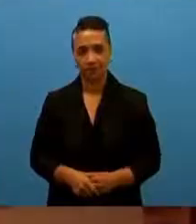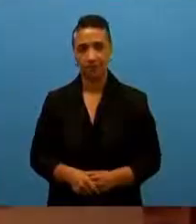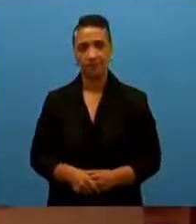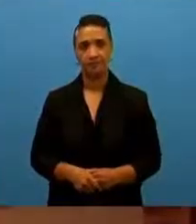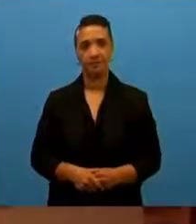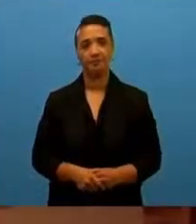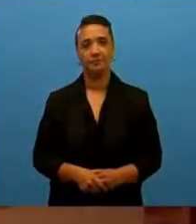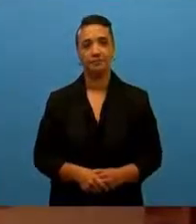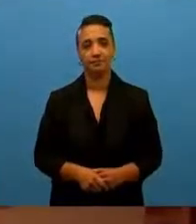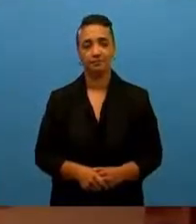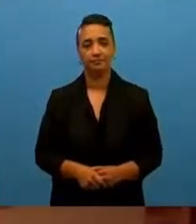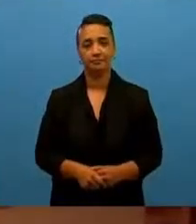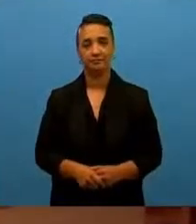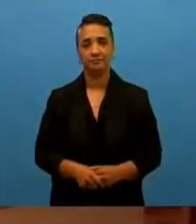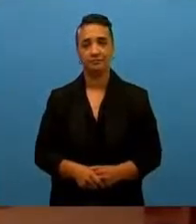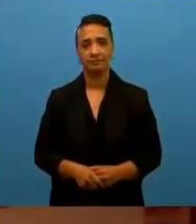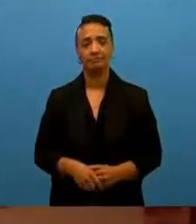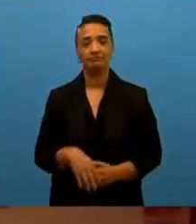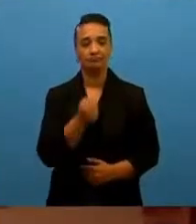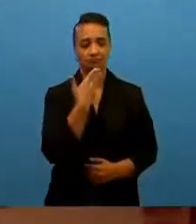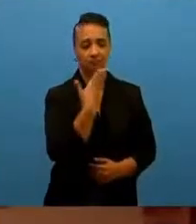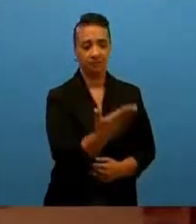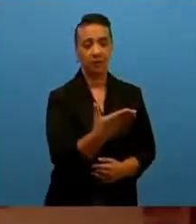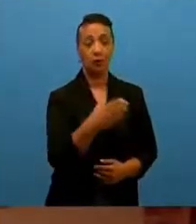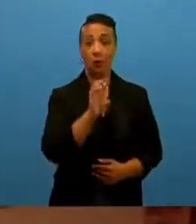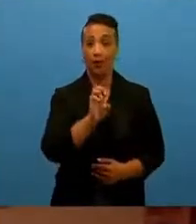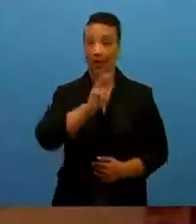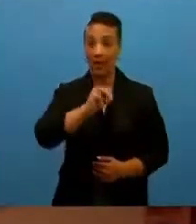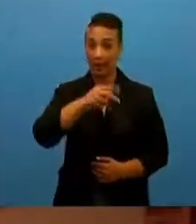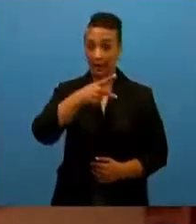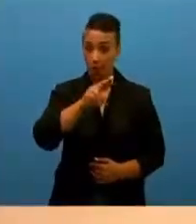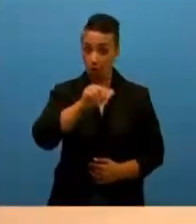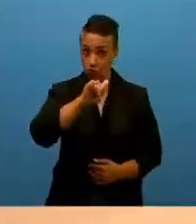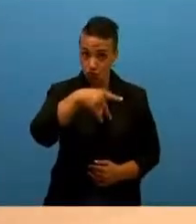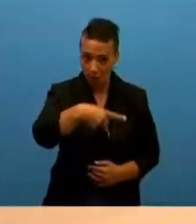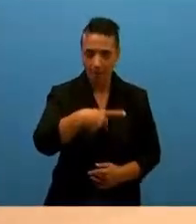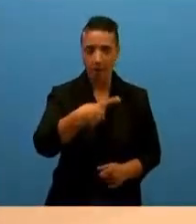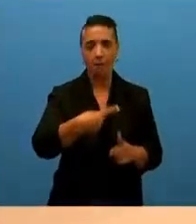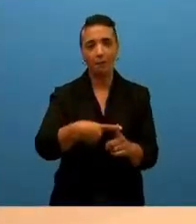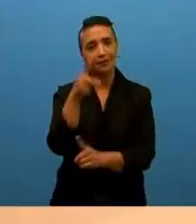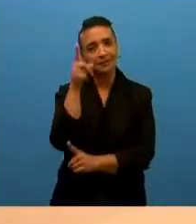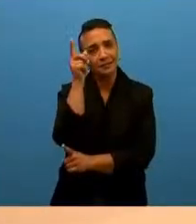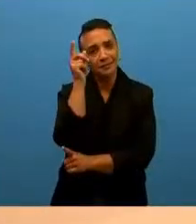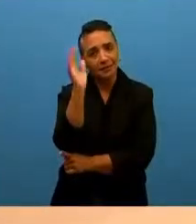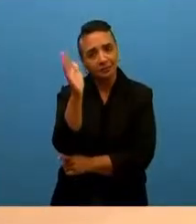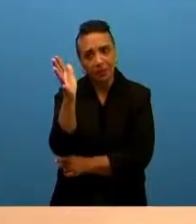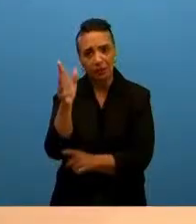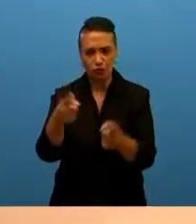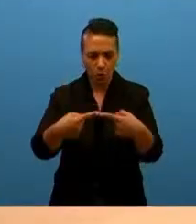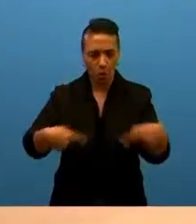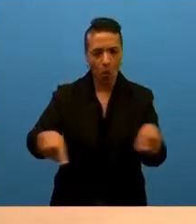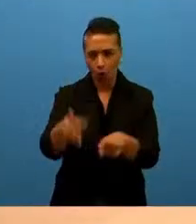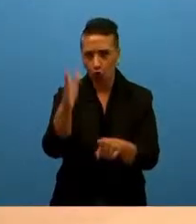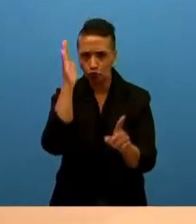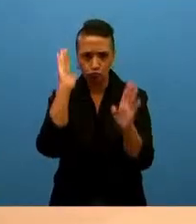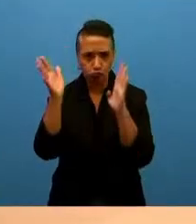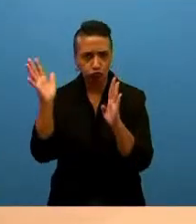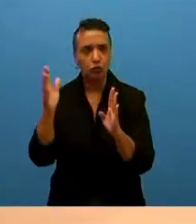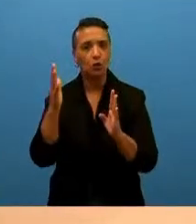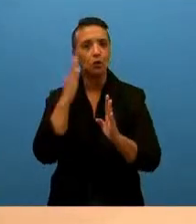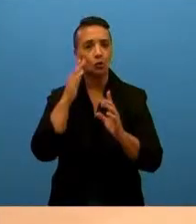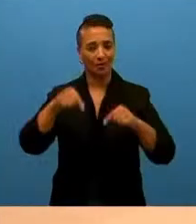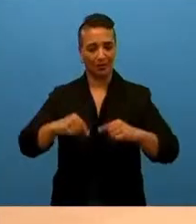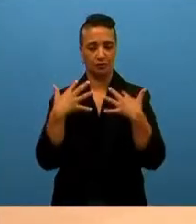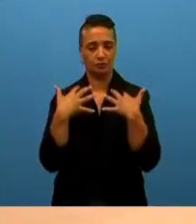I would like to thank EMRIP and all the esteemed speakers at this session for the insightful discussion held in this specialized